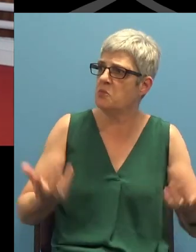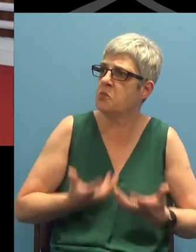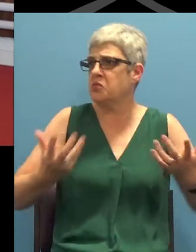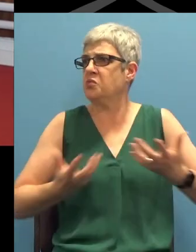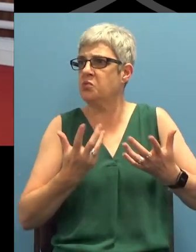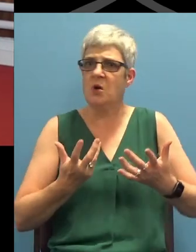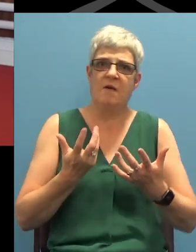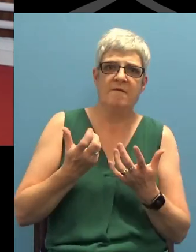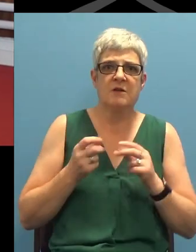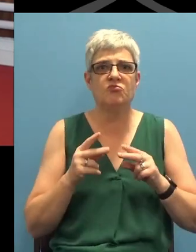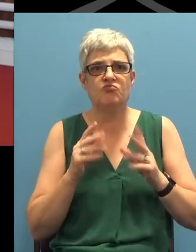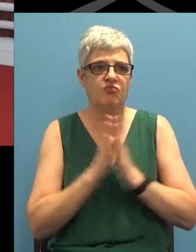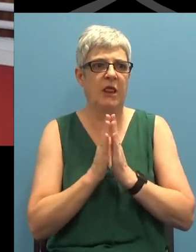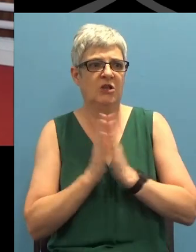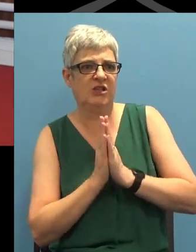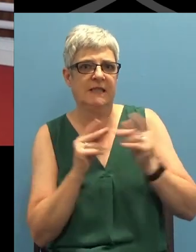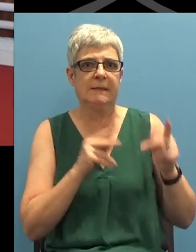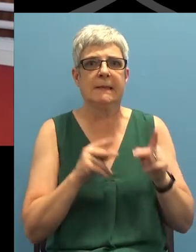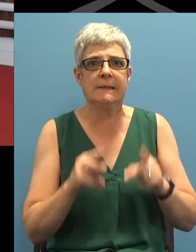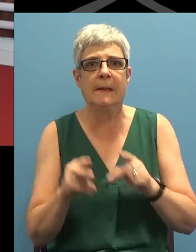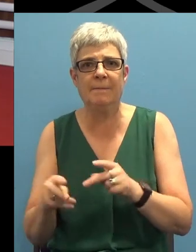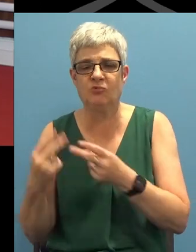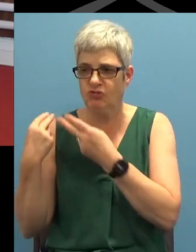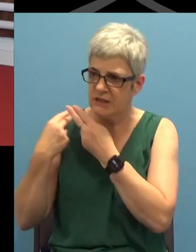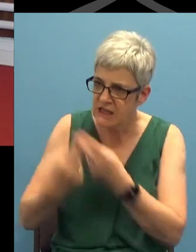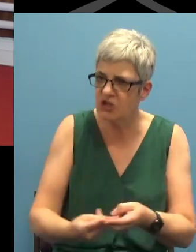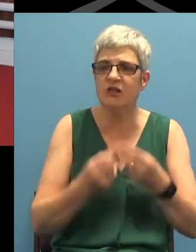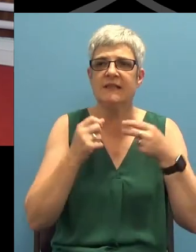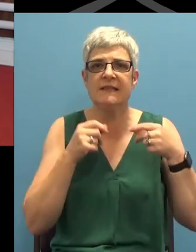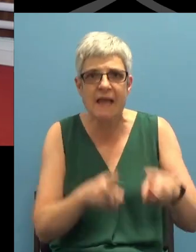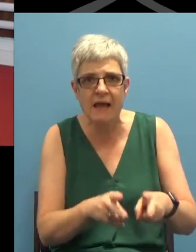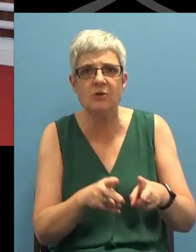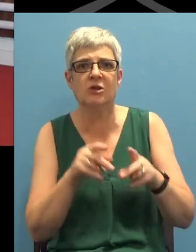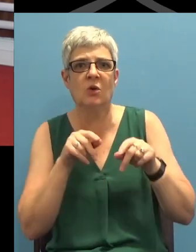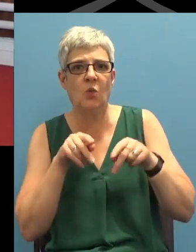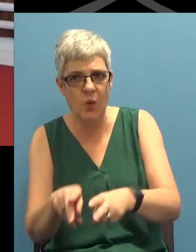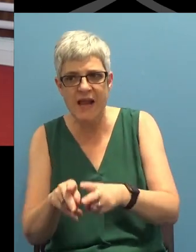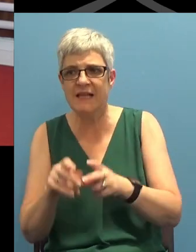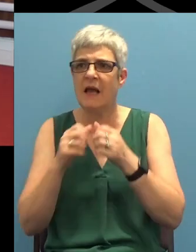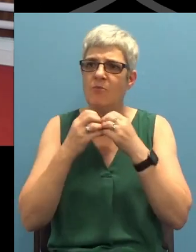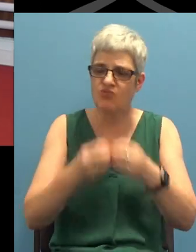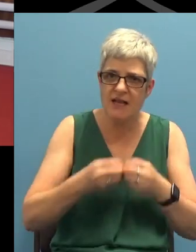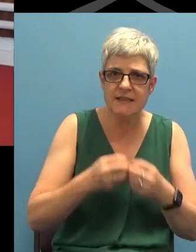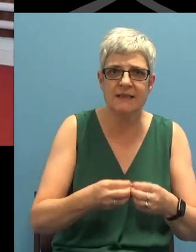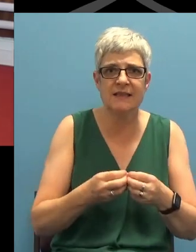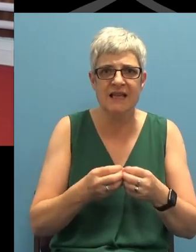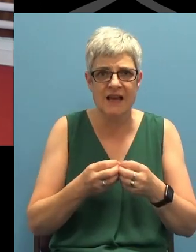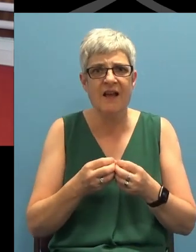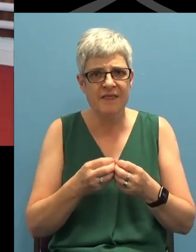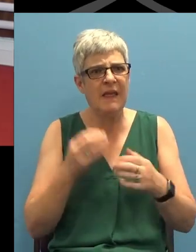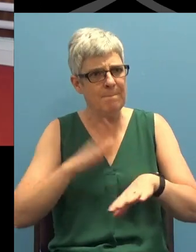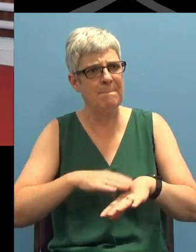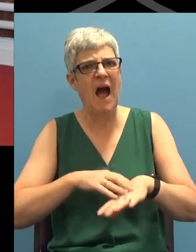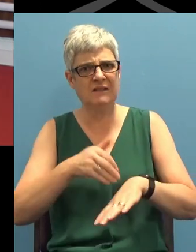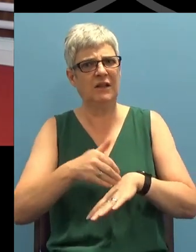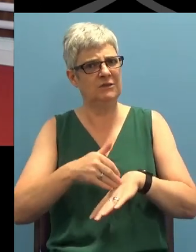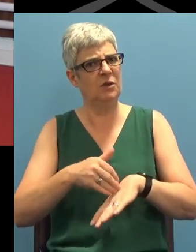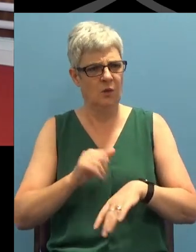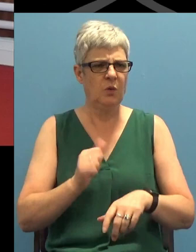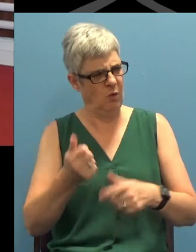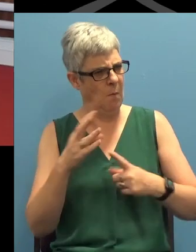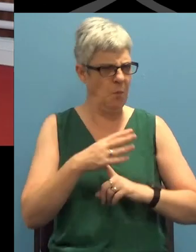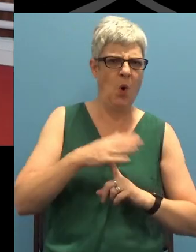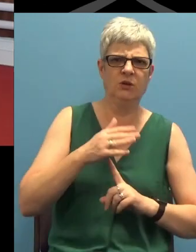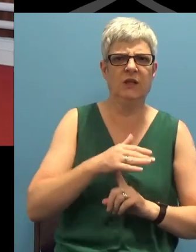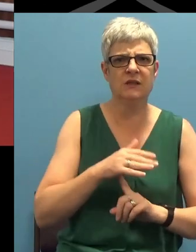religious systems. And their traditions and their styles and their ways and practices mattered more than the showing and